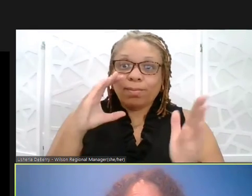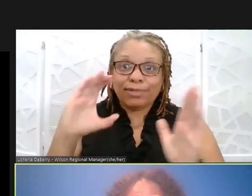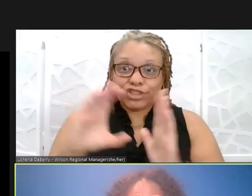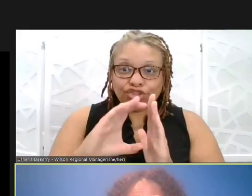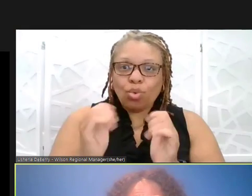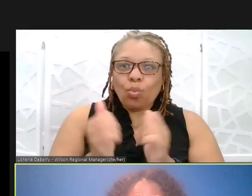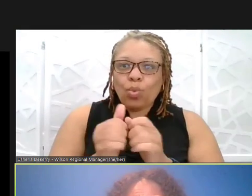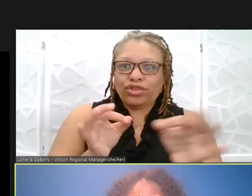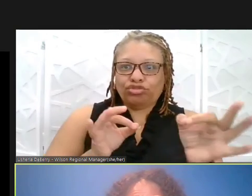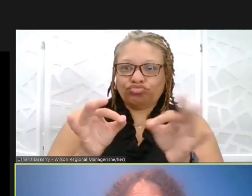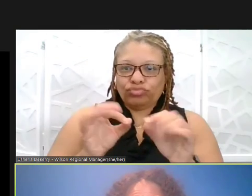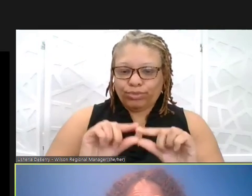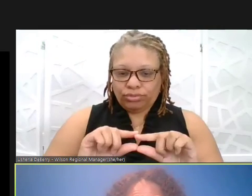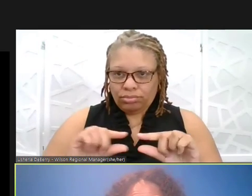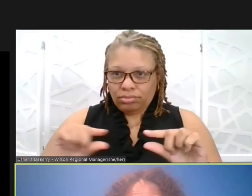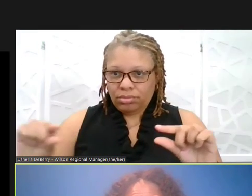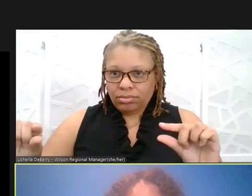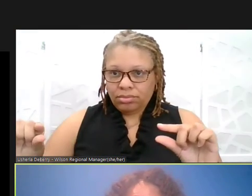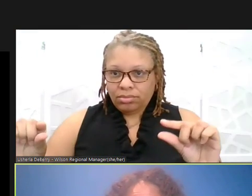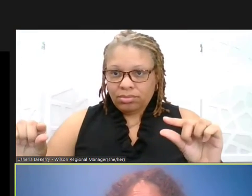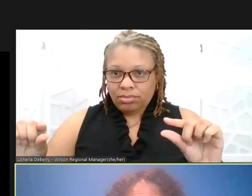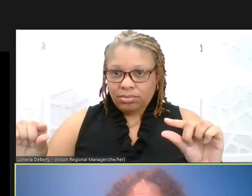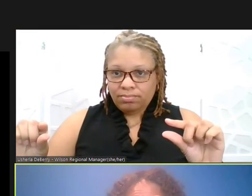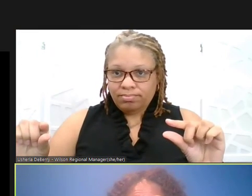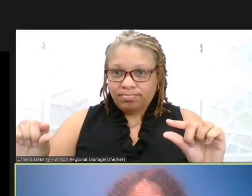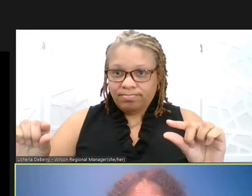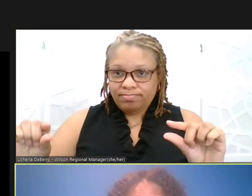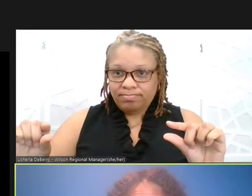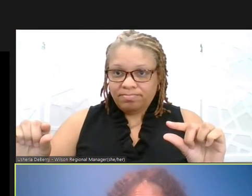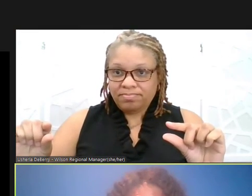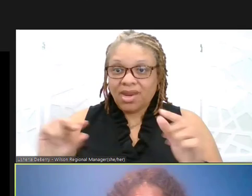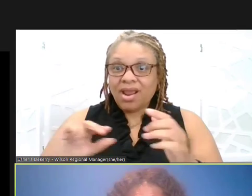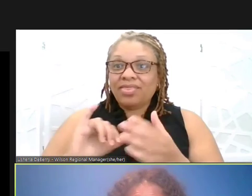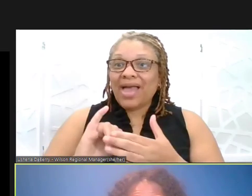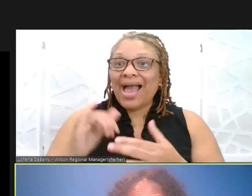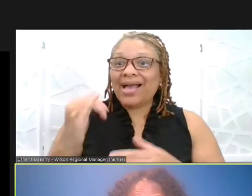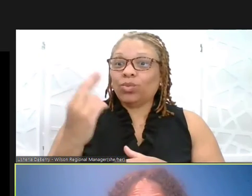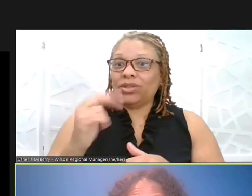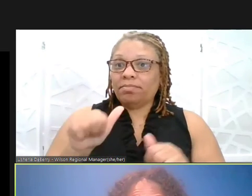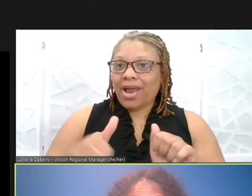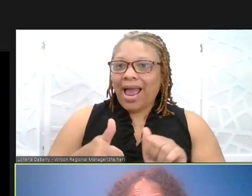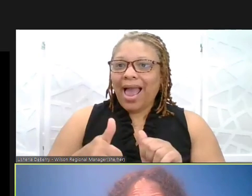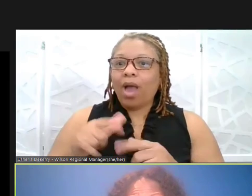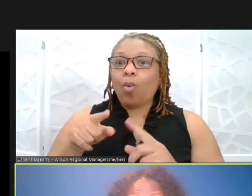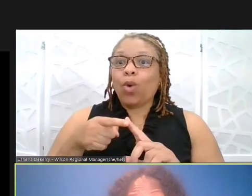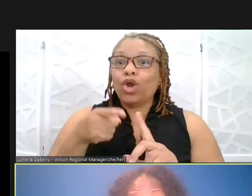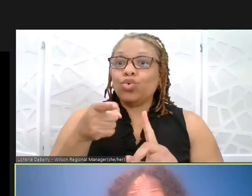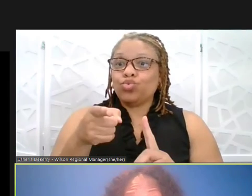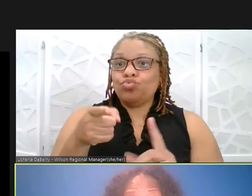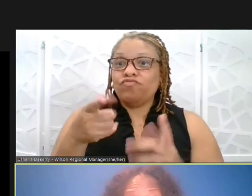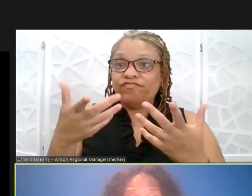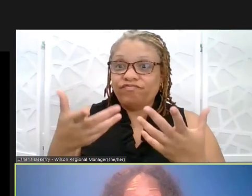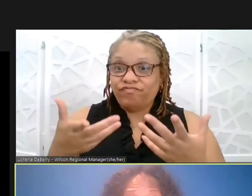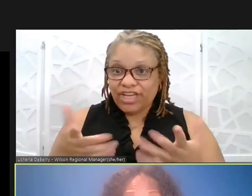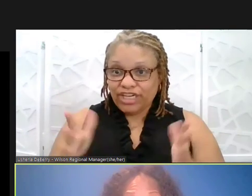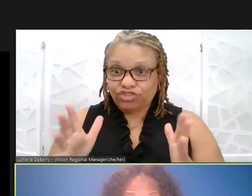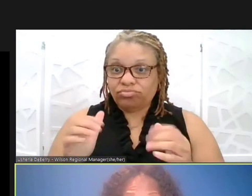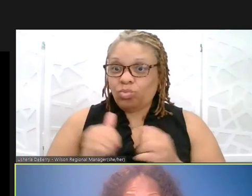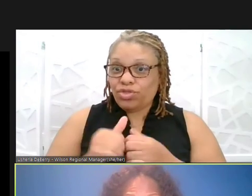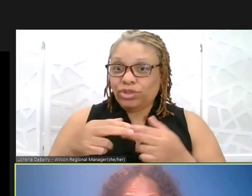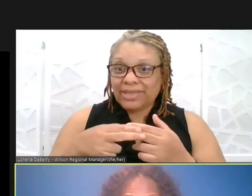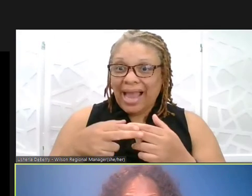individual. There are some PowerPoints that will have some type of imagery, and it may have some kind of